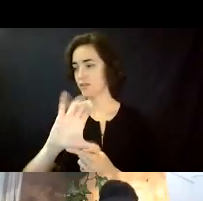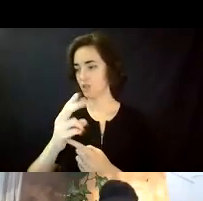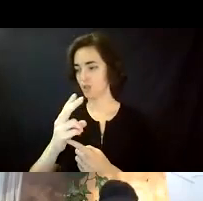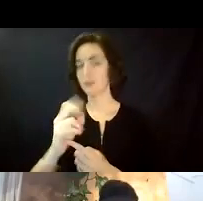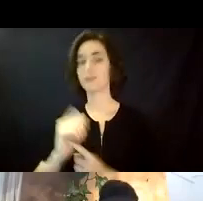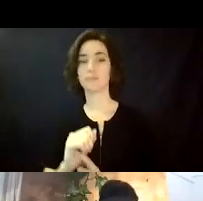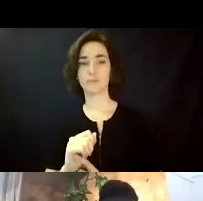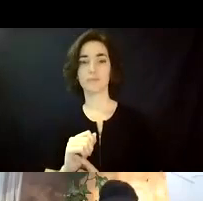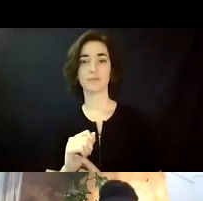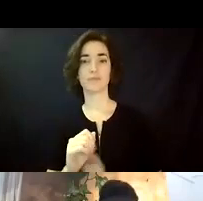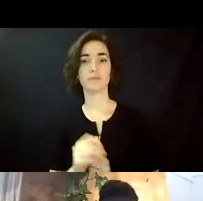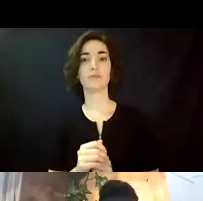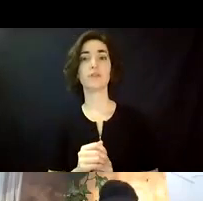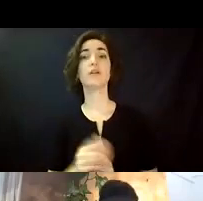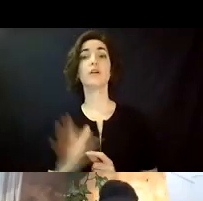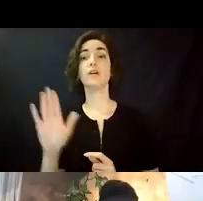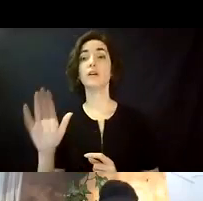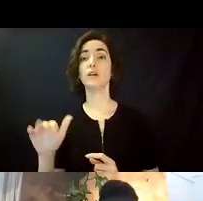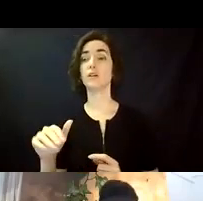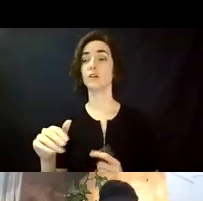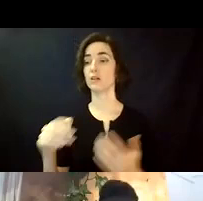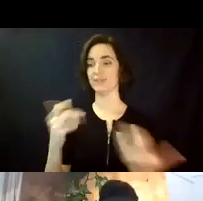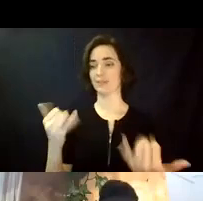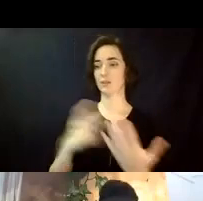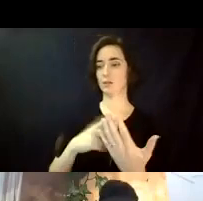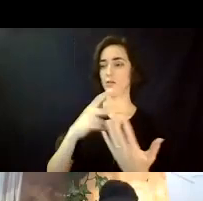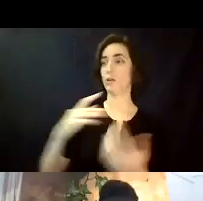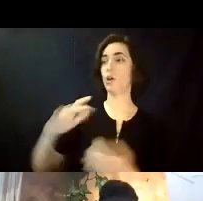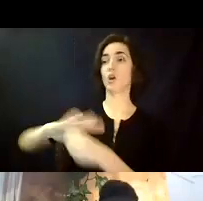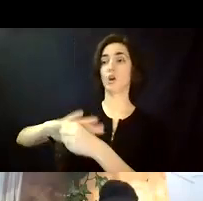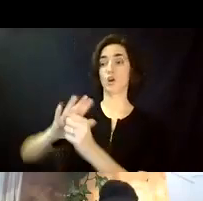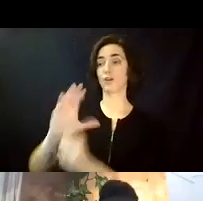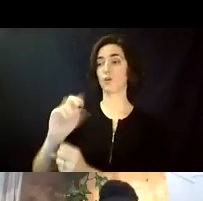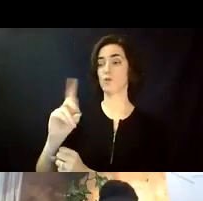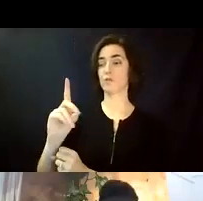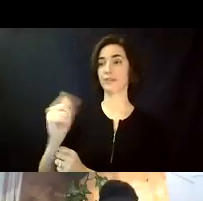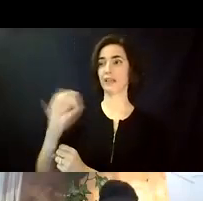How are programs adjusting to the COVID-19 crisis?